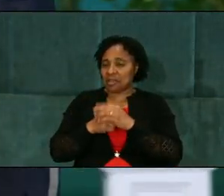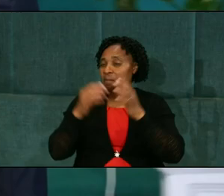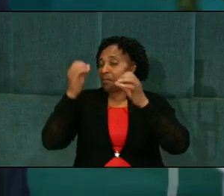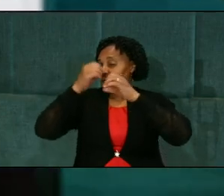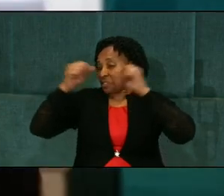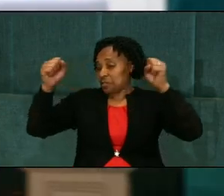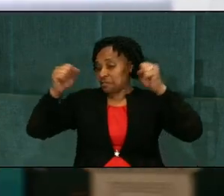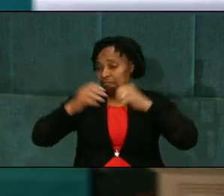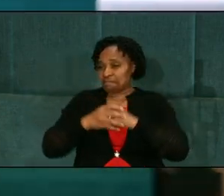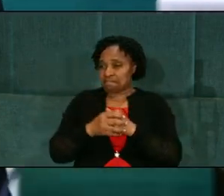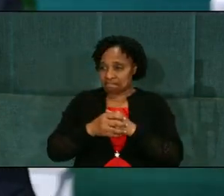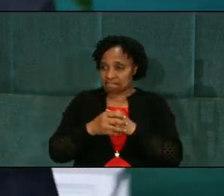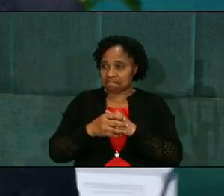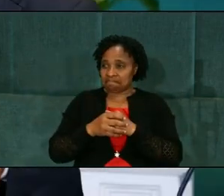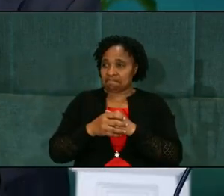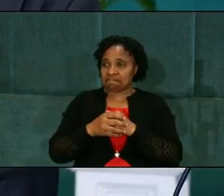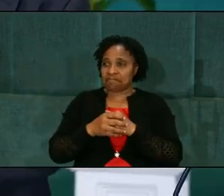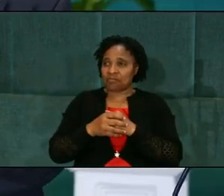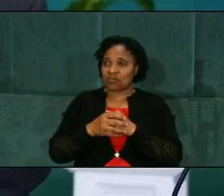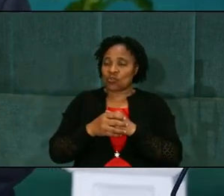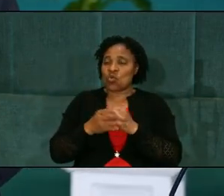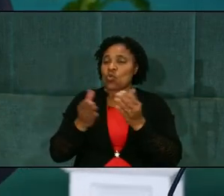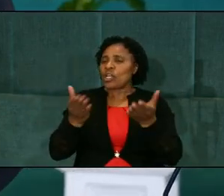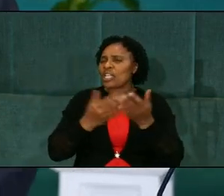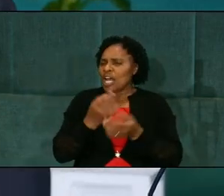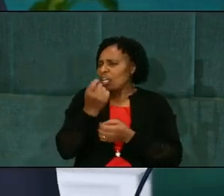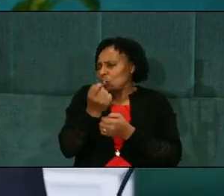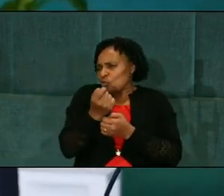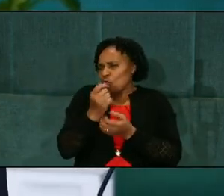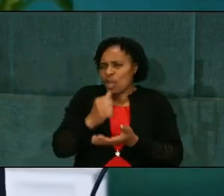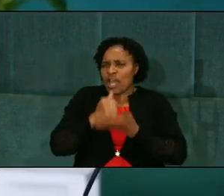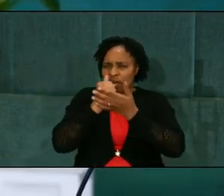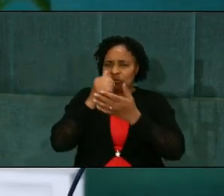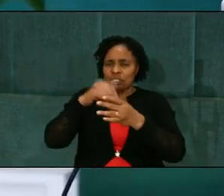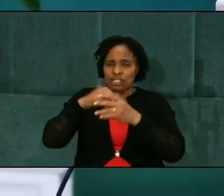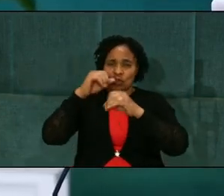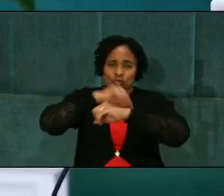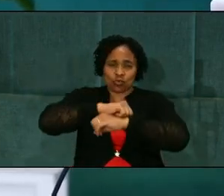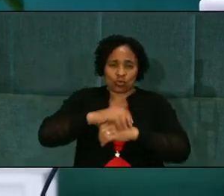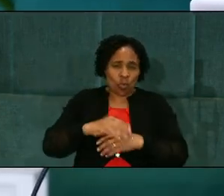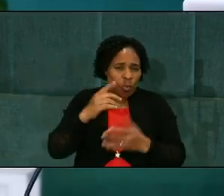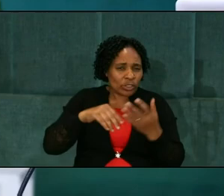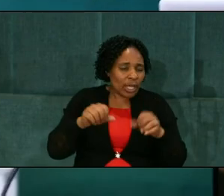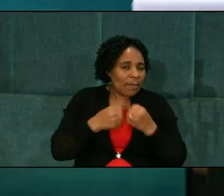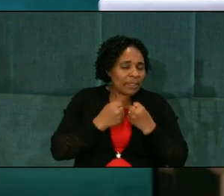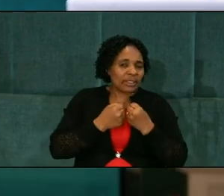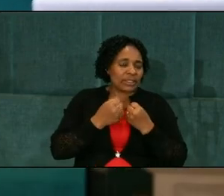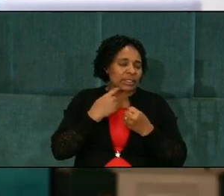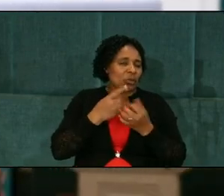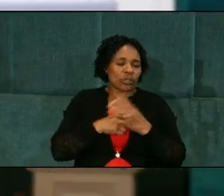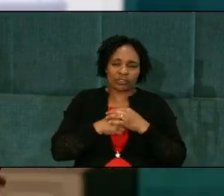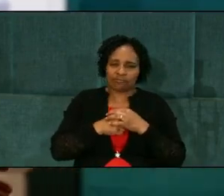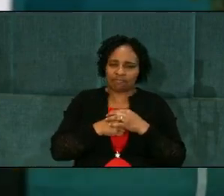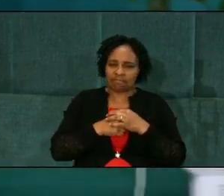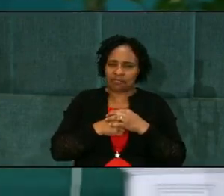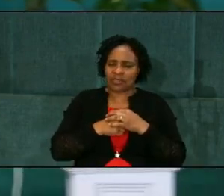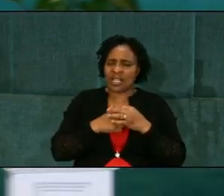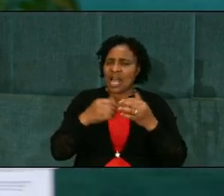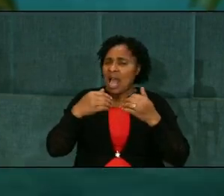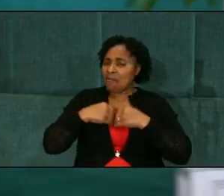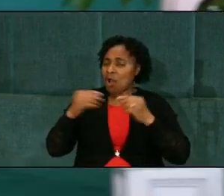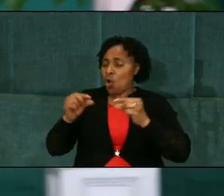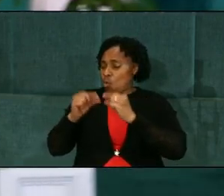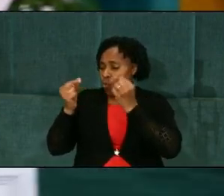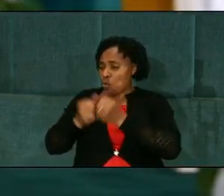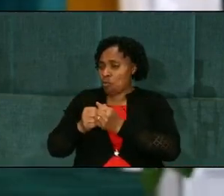President, we need a little help over the school. Okay, what's happening? She says, I have a group